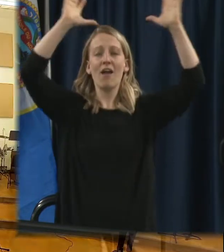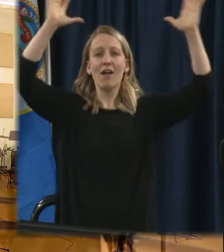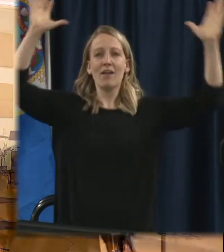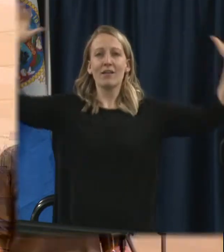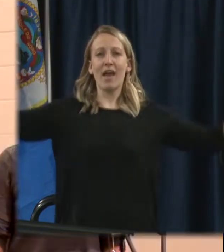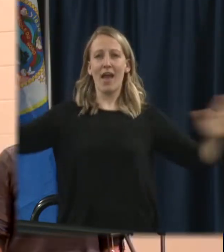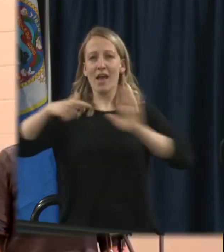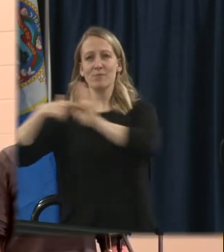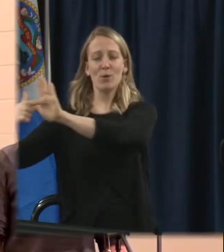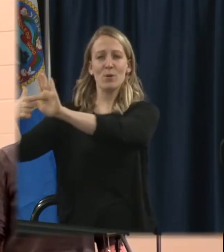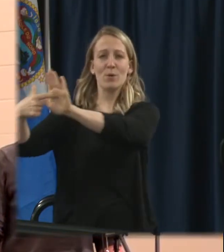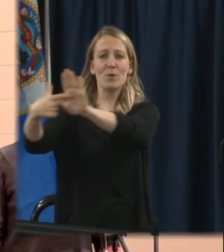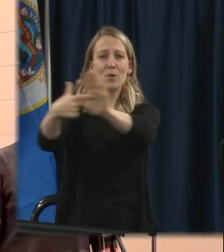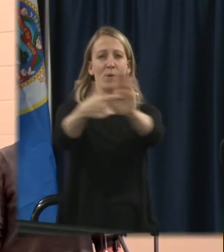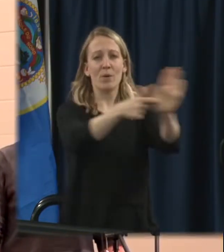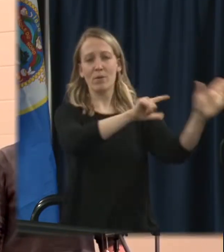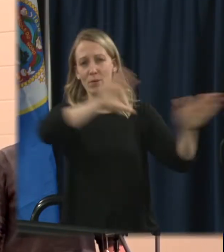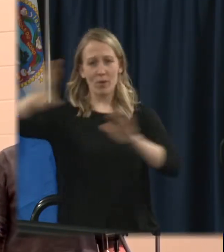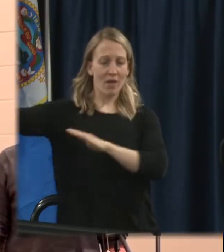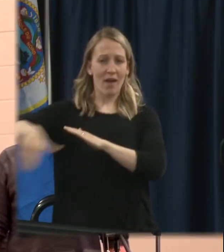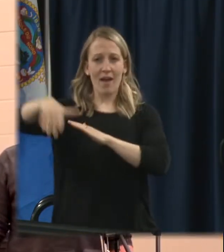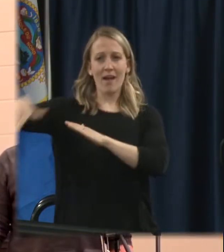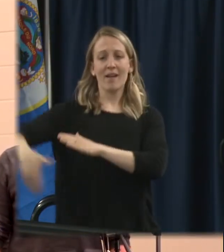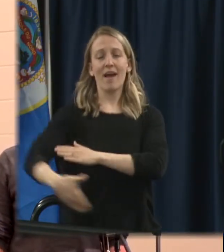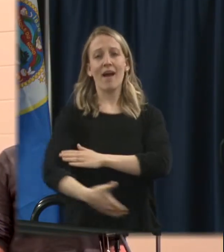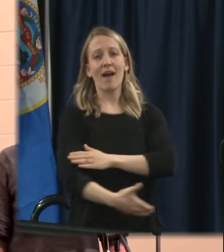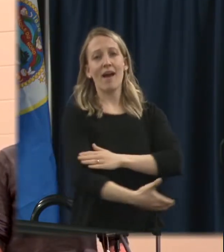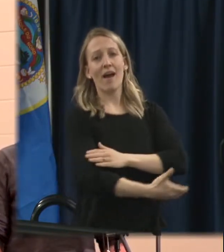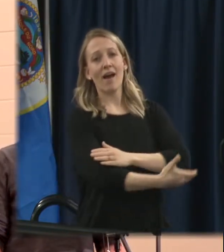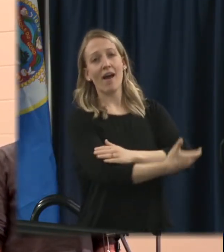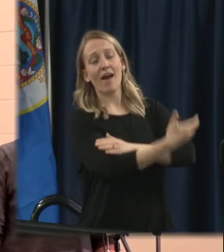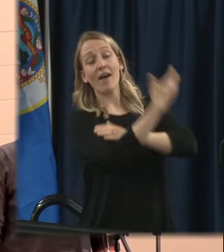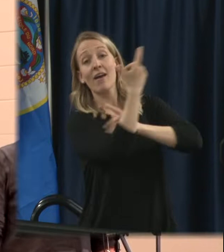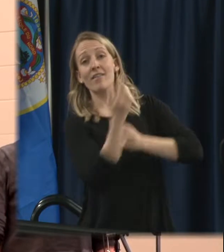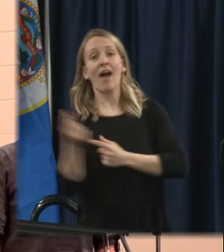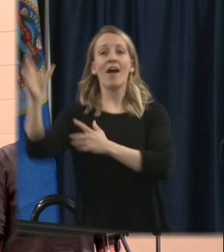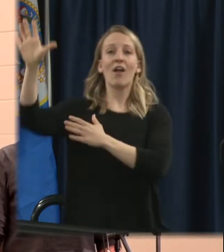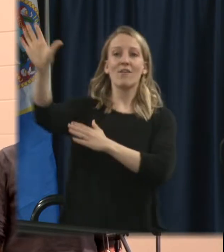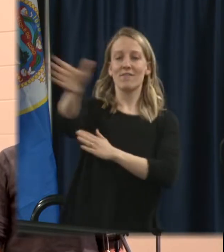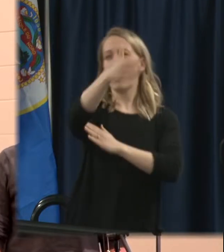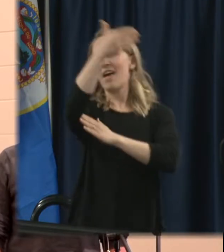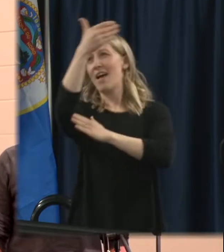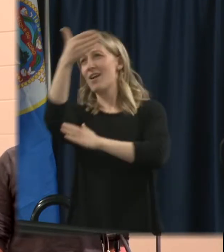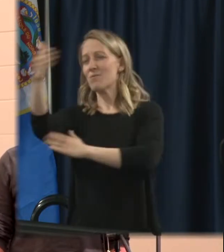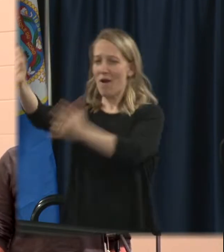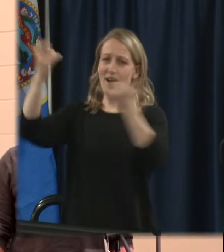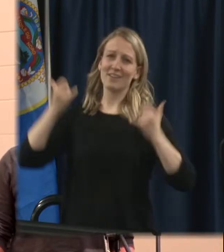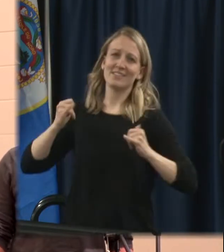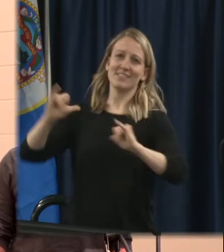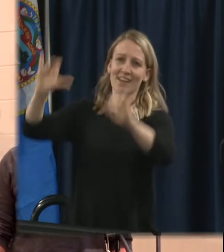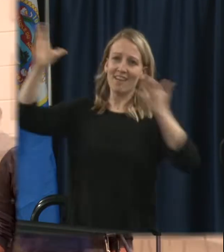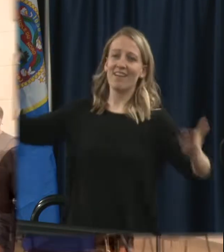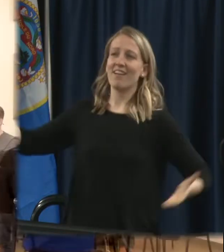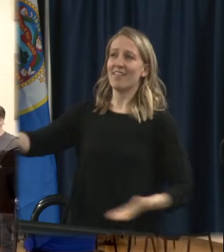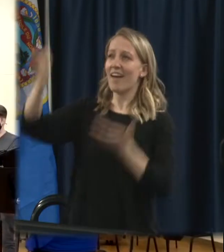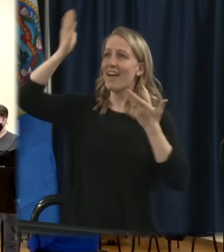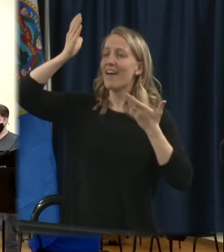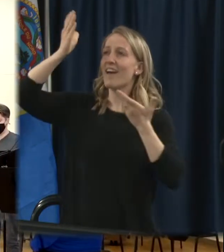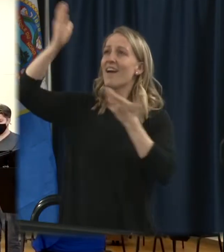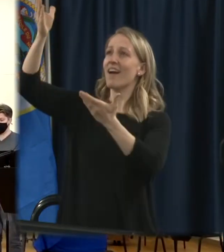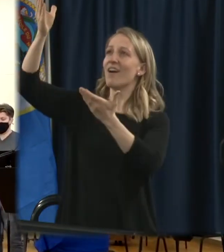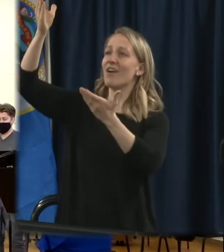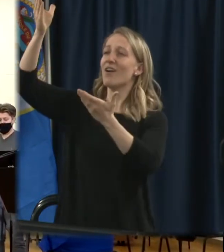air, gave proof to the night that our flag was